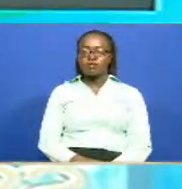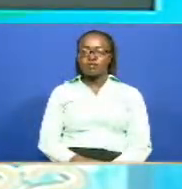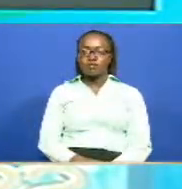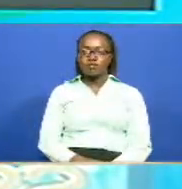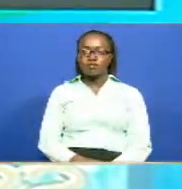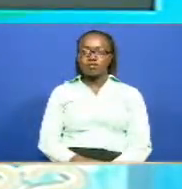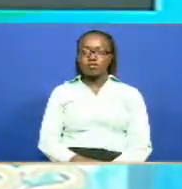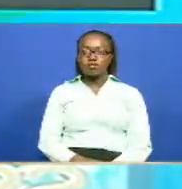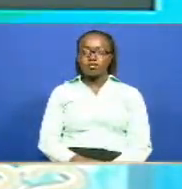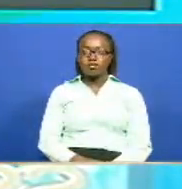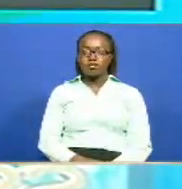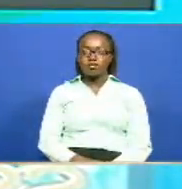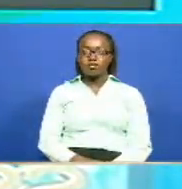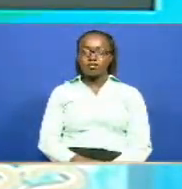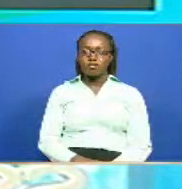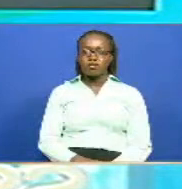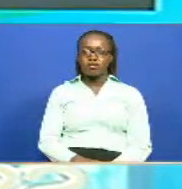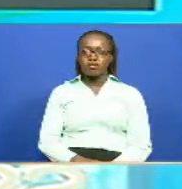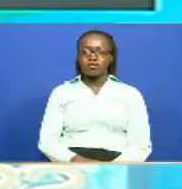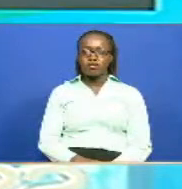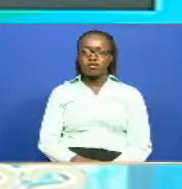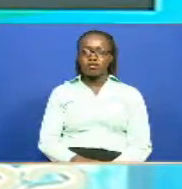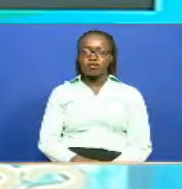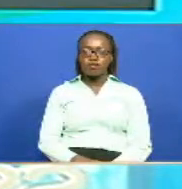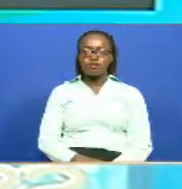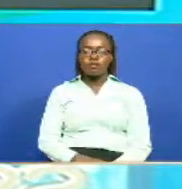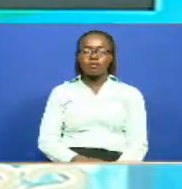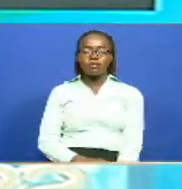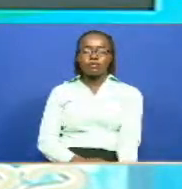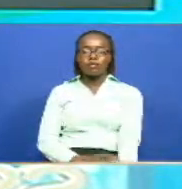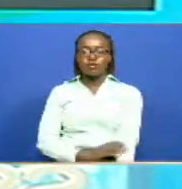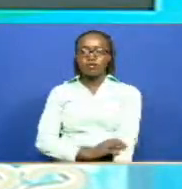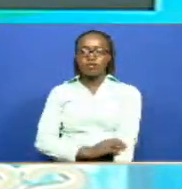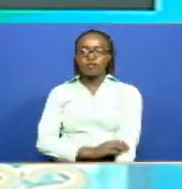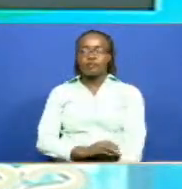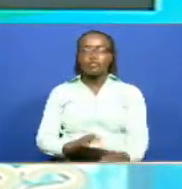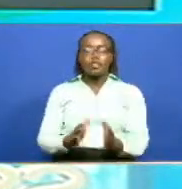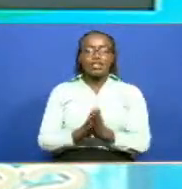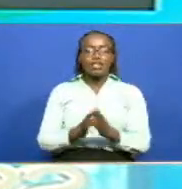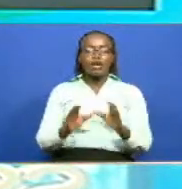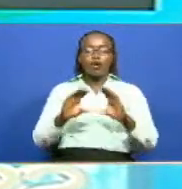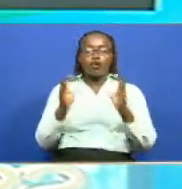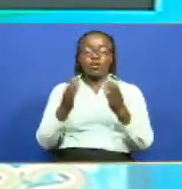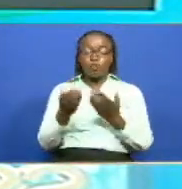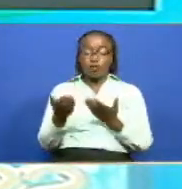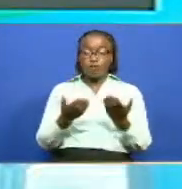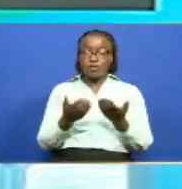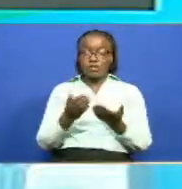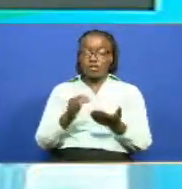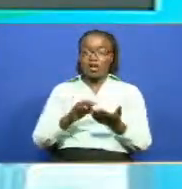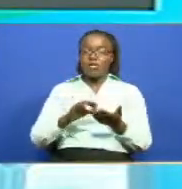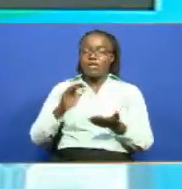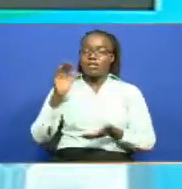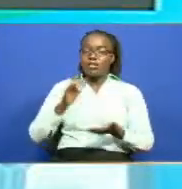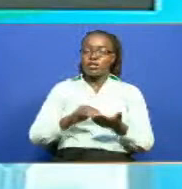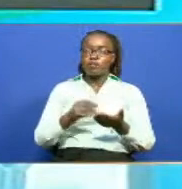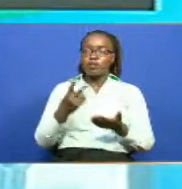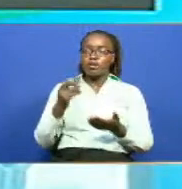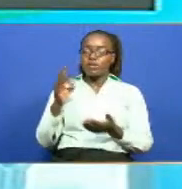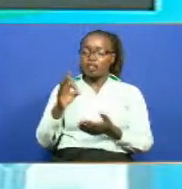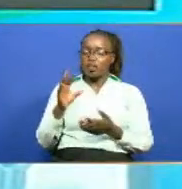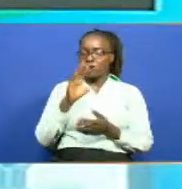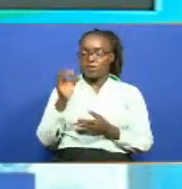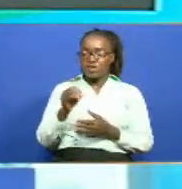Well, we move on to other news now. Global merchandise trade volumes fell by 14.3% in the second quarter from the first